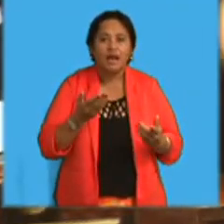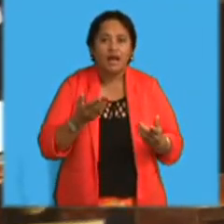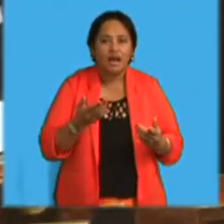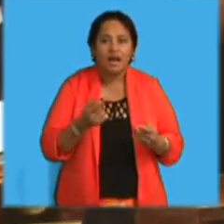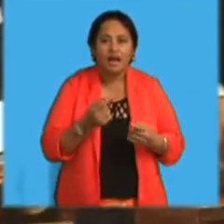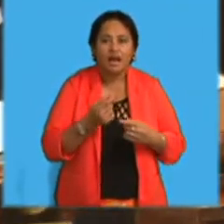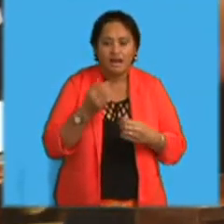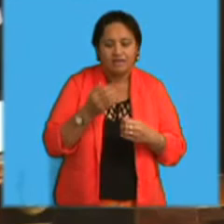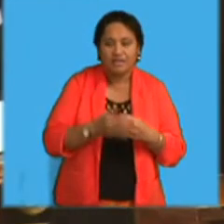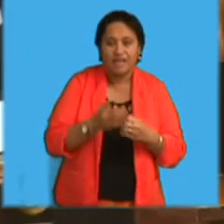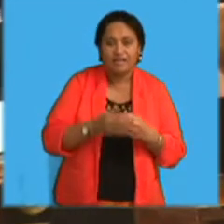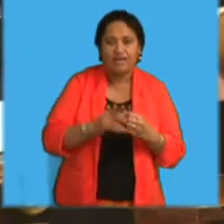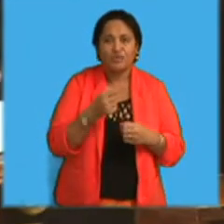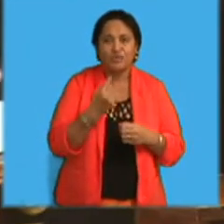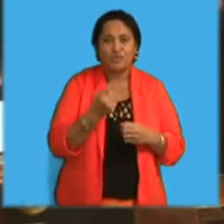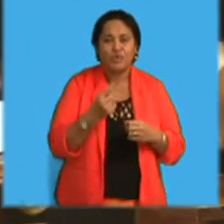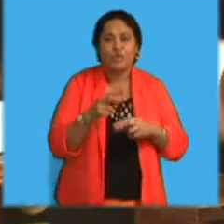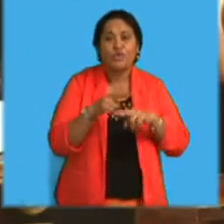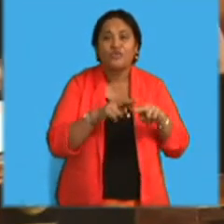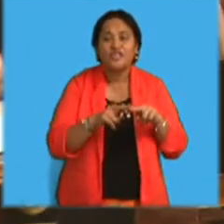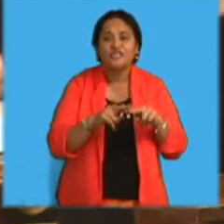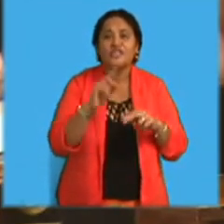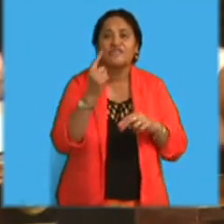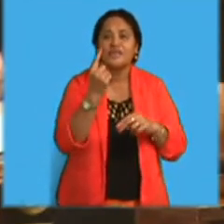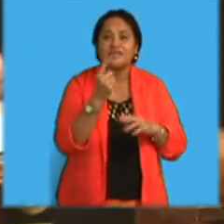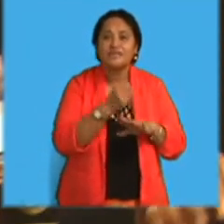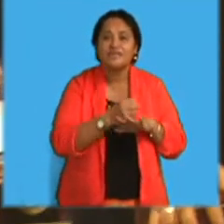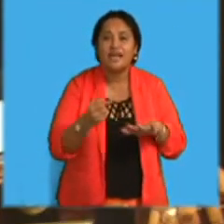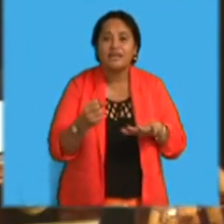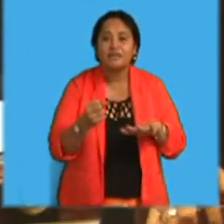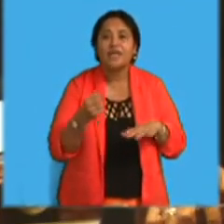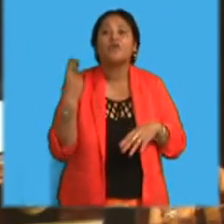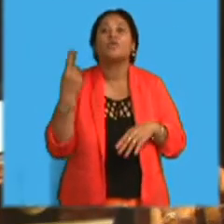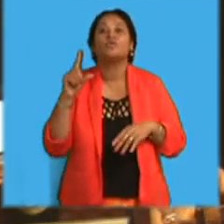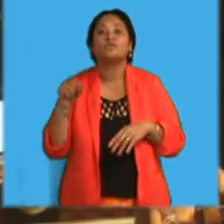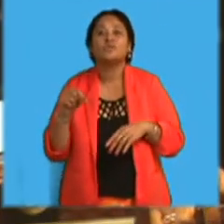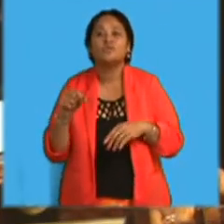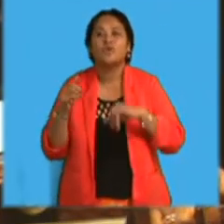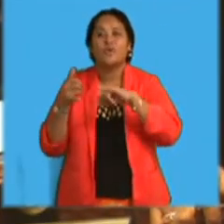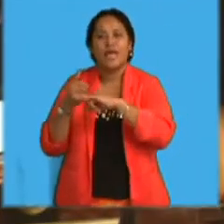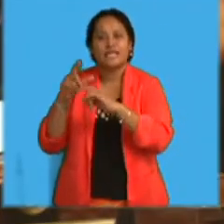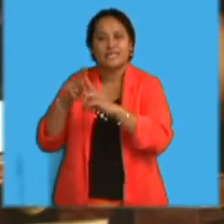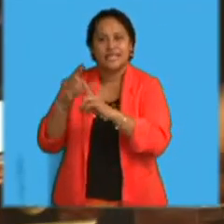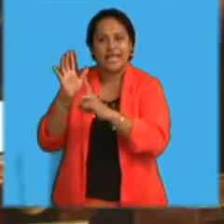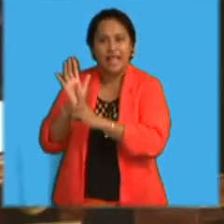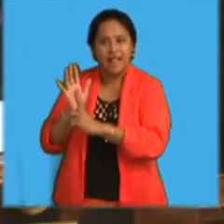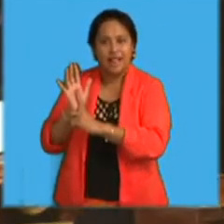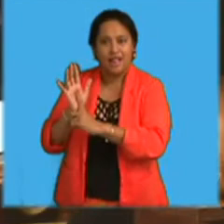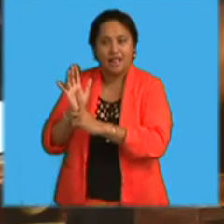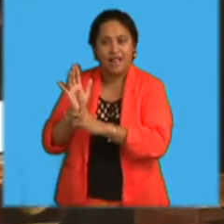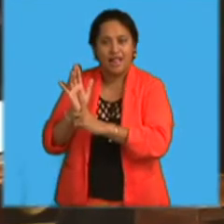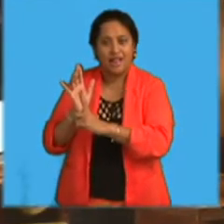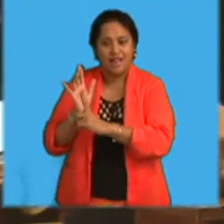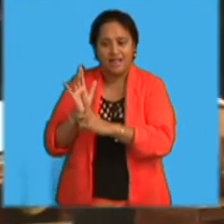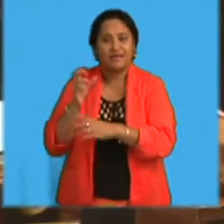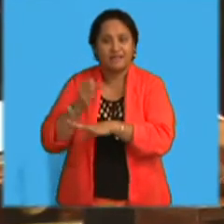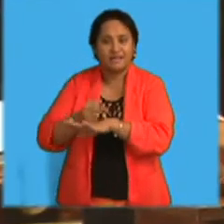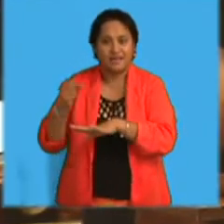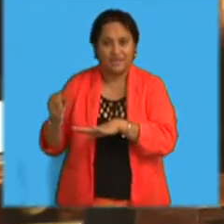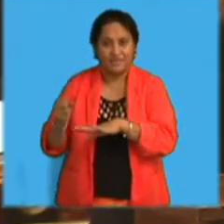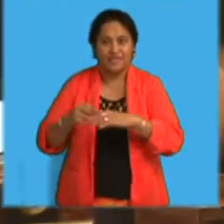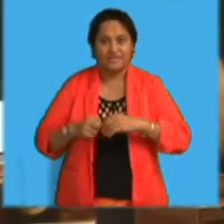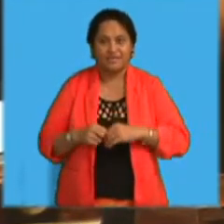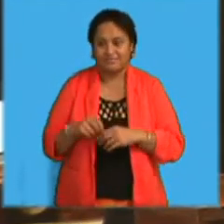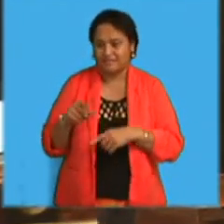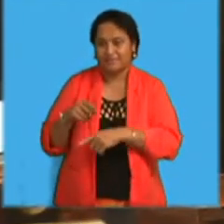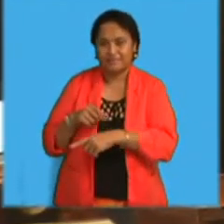Speaker. This, but rather, was undertaken, sadly, by the SDL government. The very government, Madam Speaker,